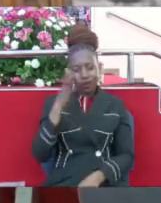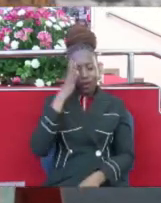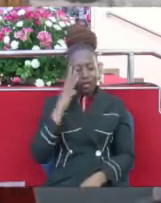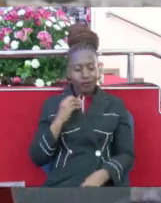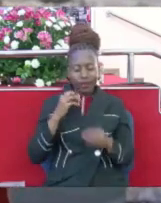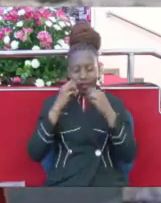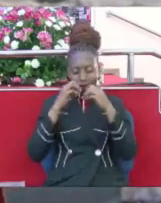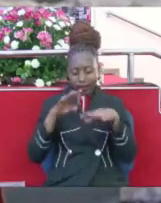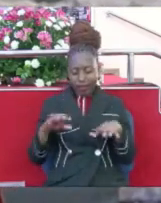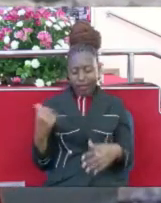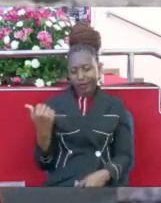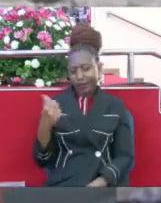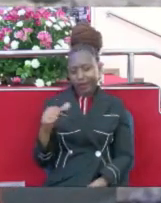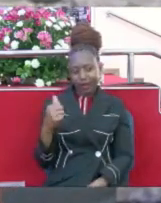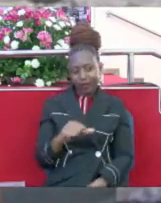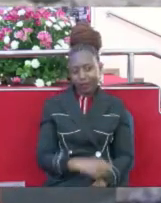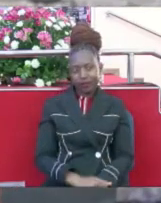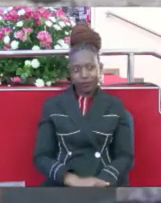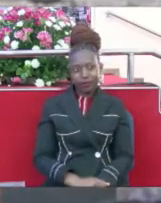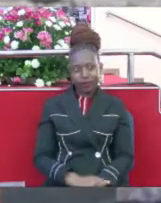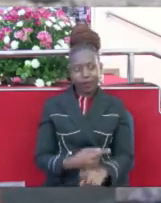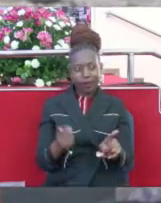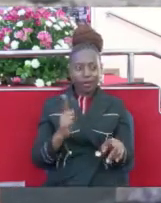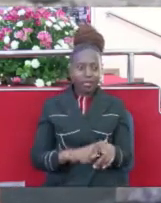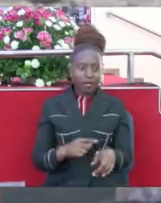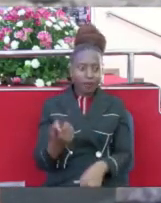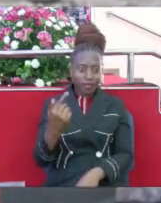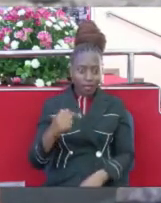time has come when we have been separated.